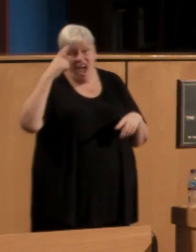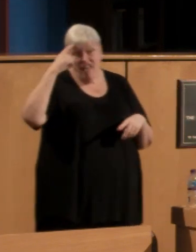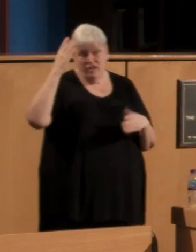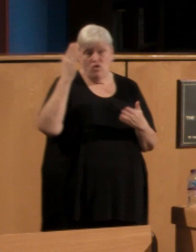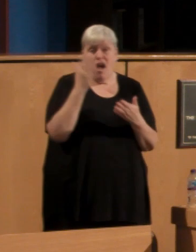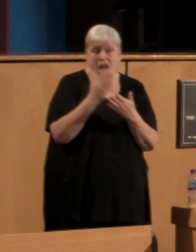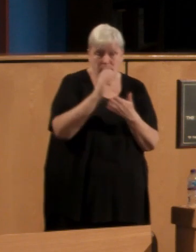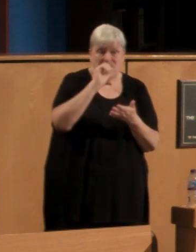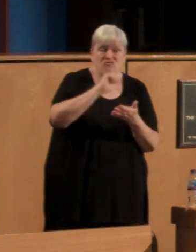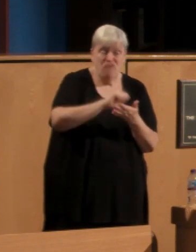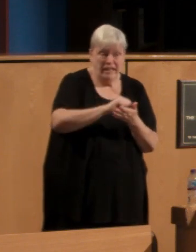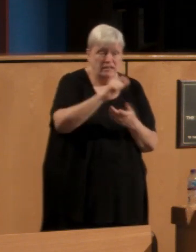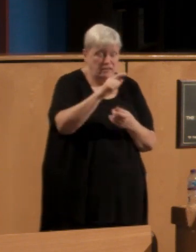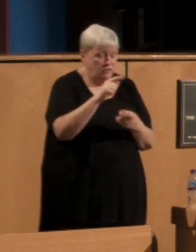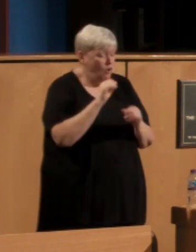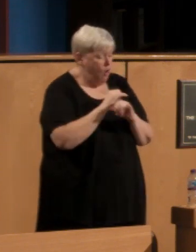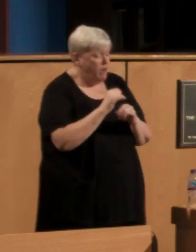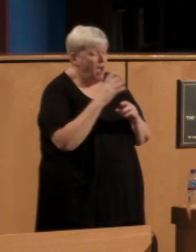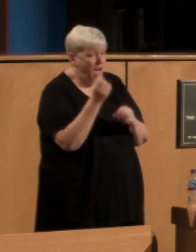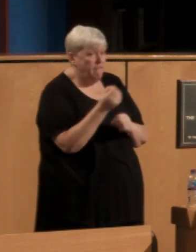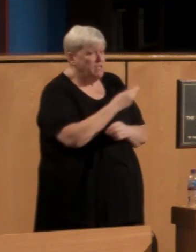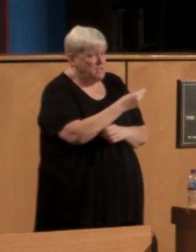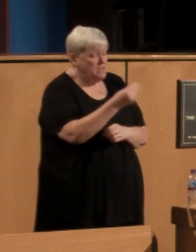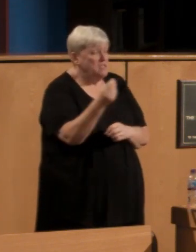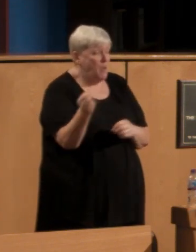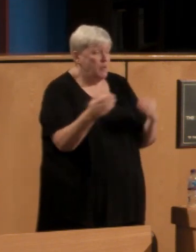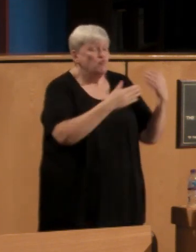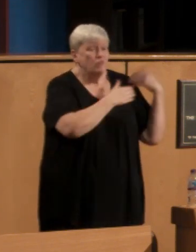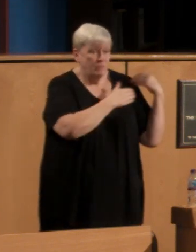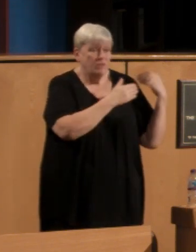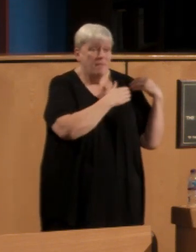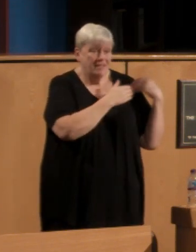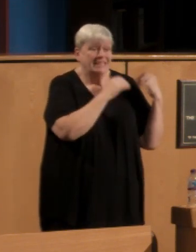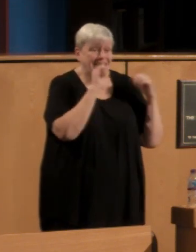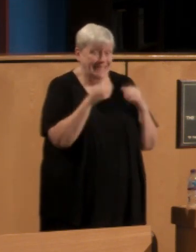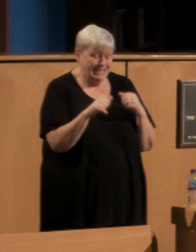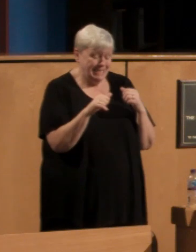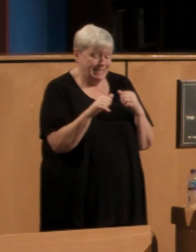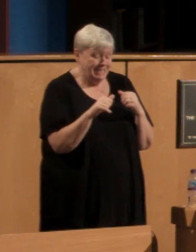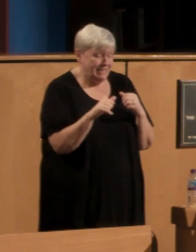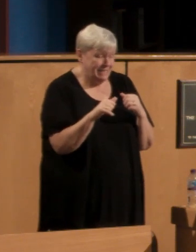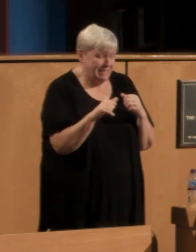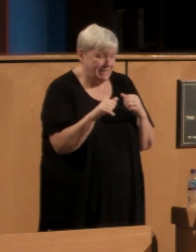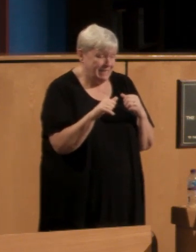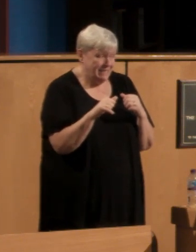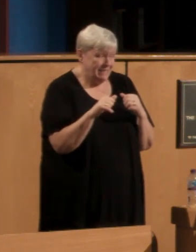horror comes with a certain degree of responsibility. It is,